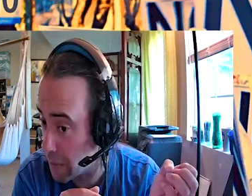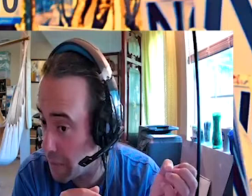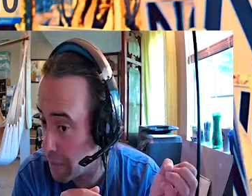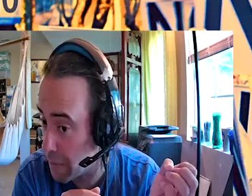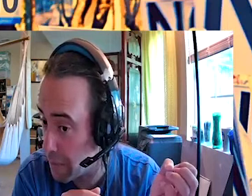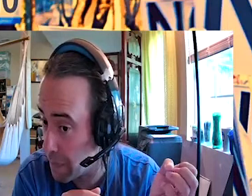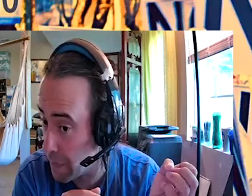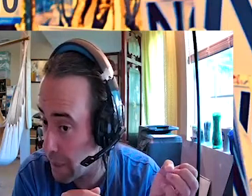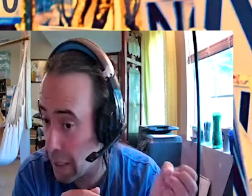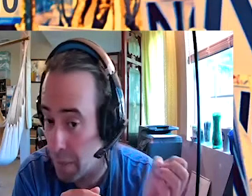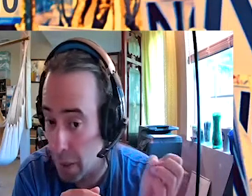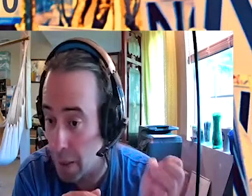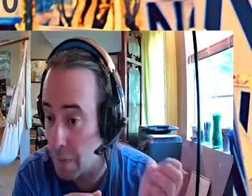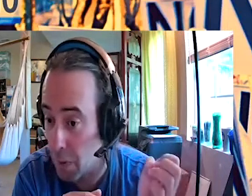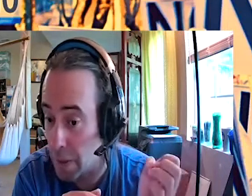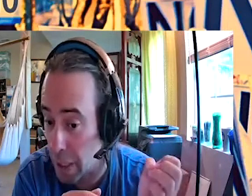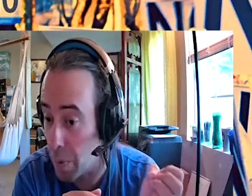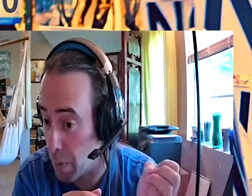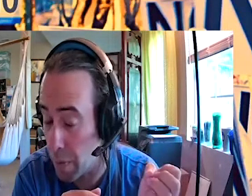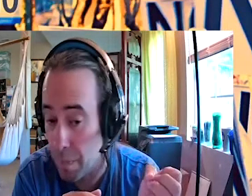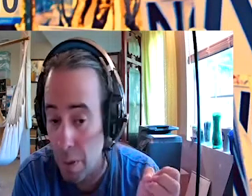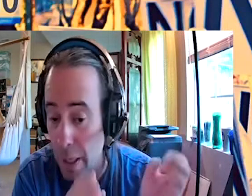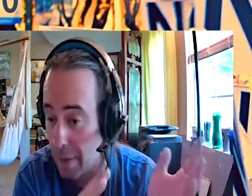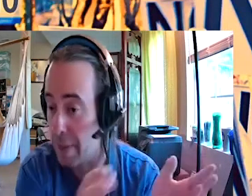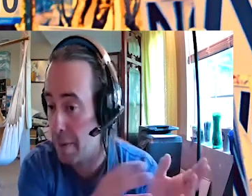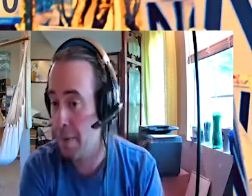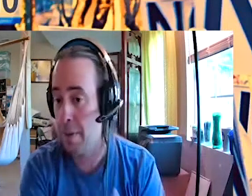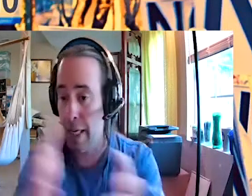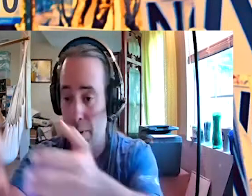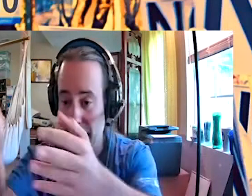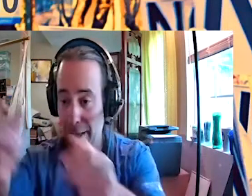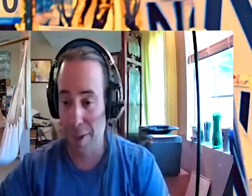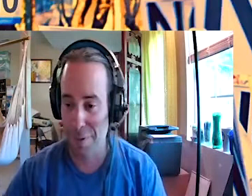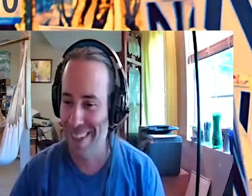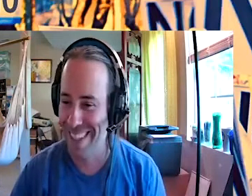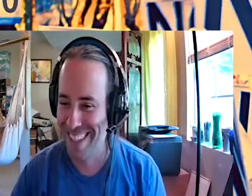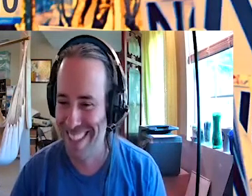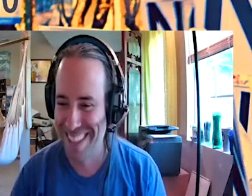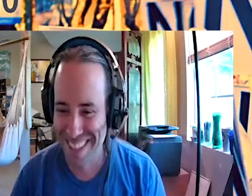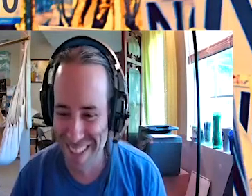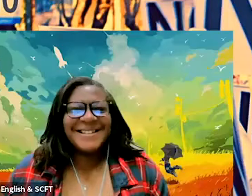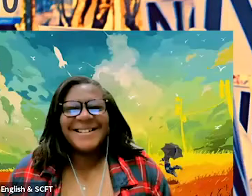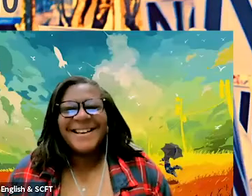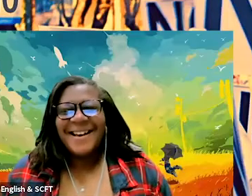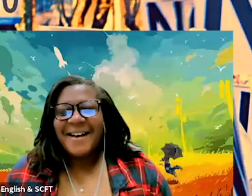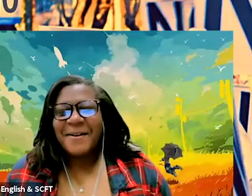to attack and very easy for us to help you with. Okay, I think now, handoff. It